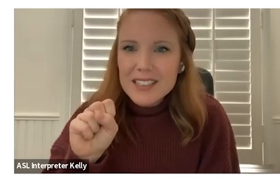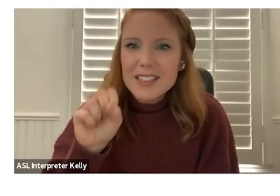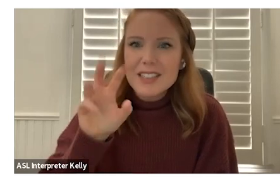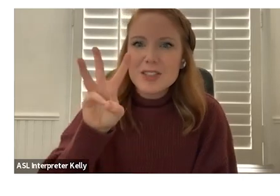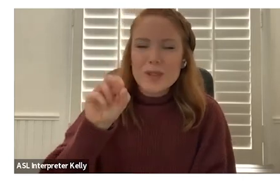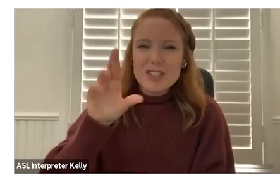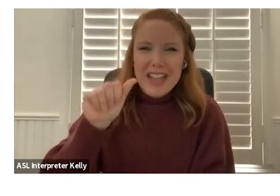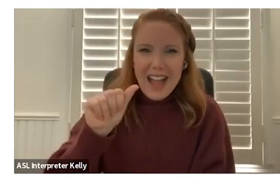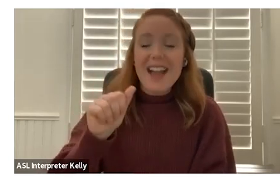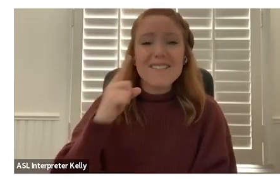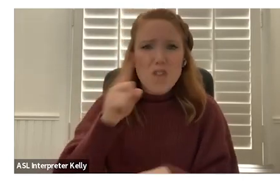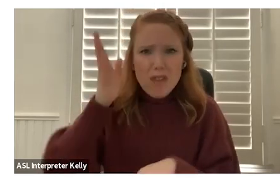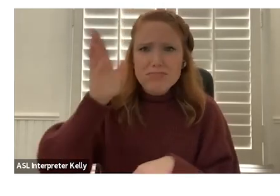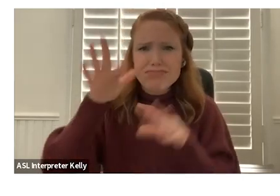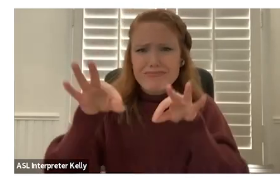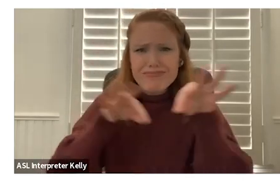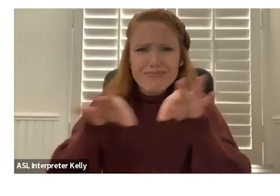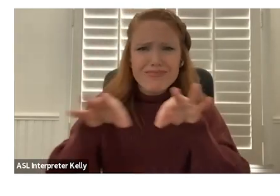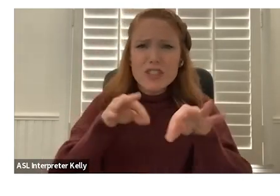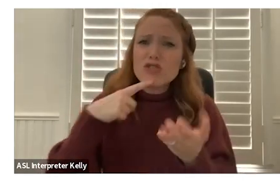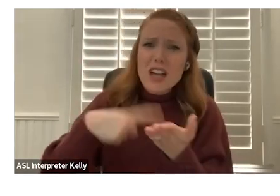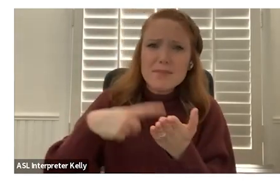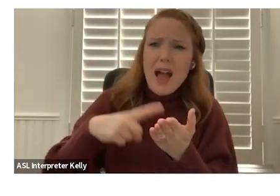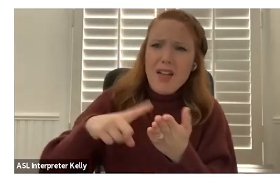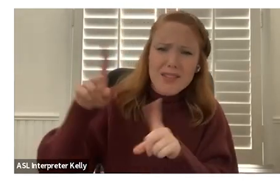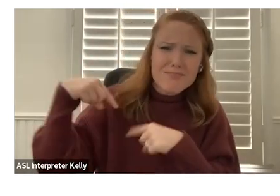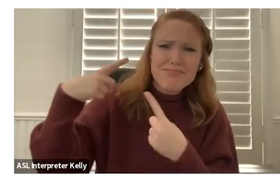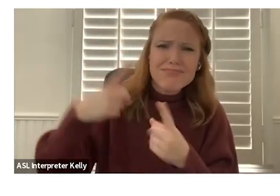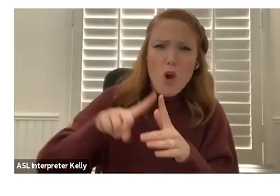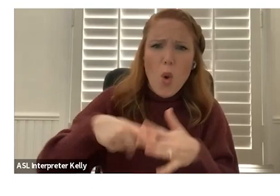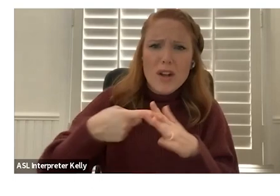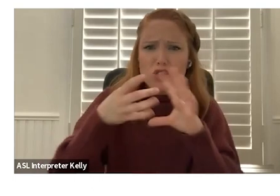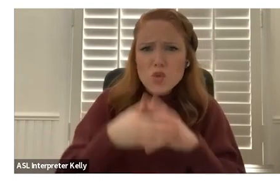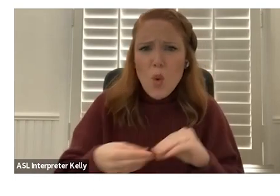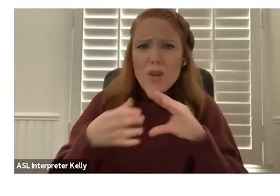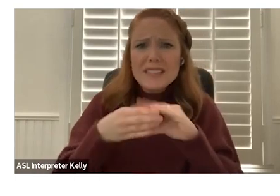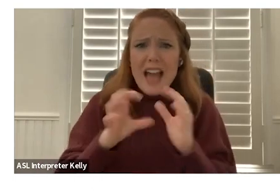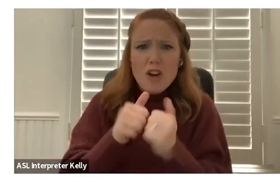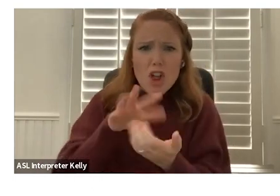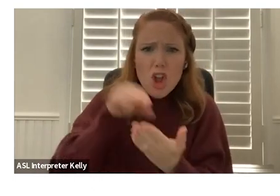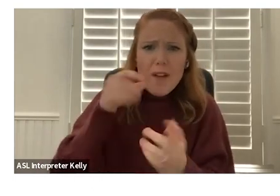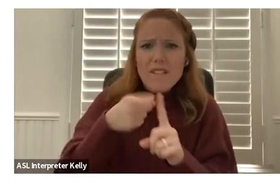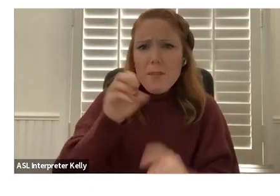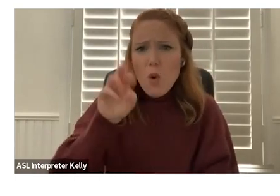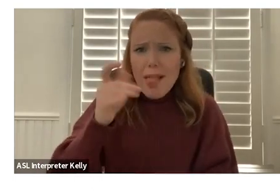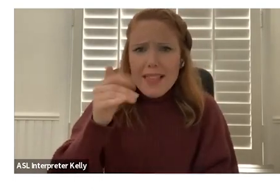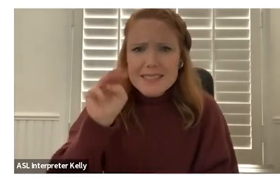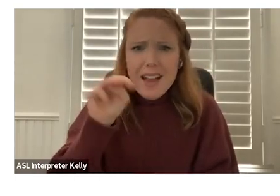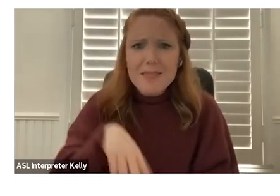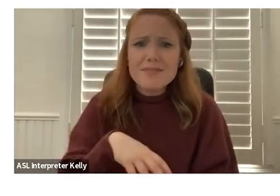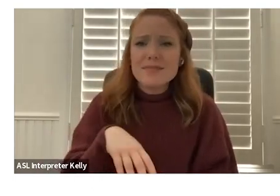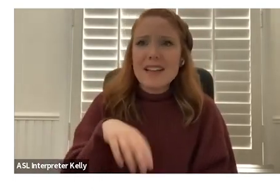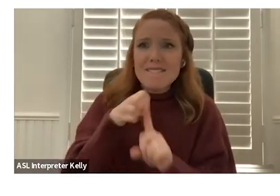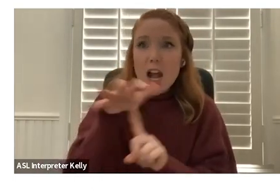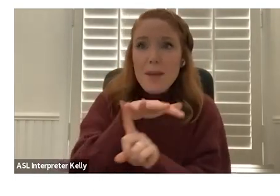for example, and you know, conservationists and folks that are seizing land from indigenous